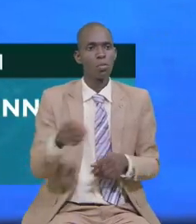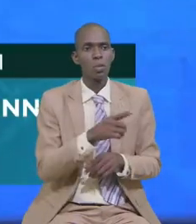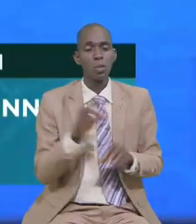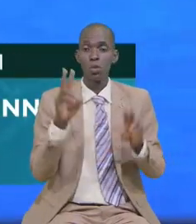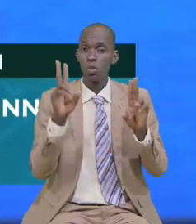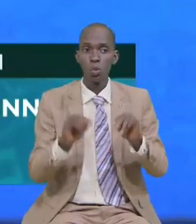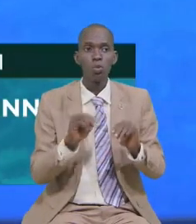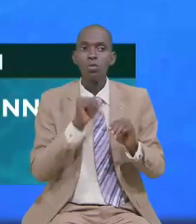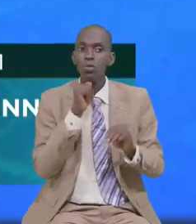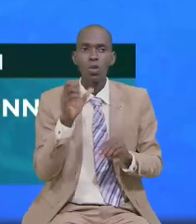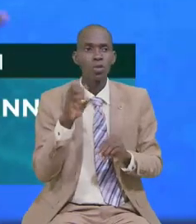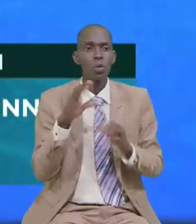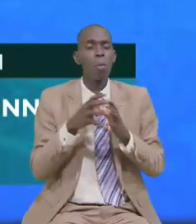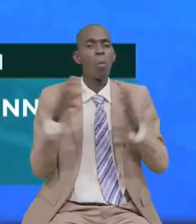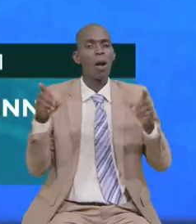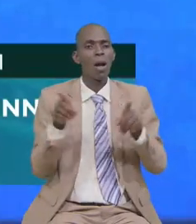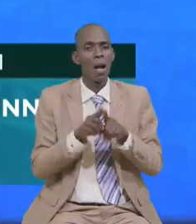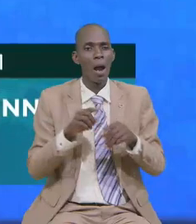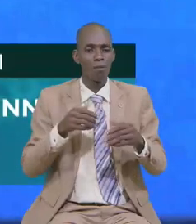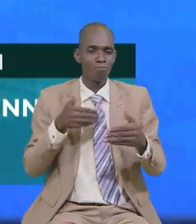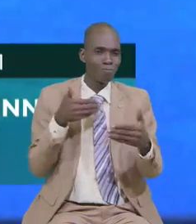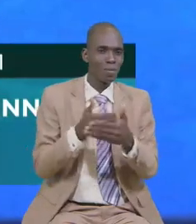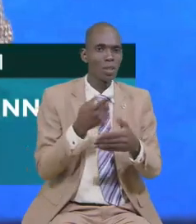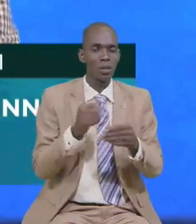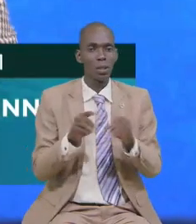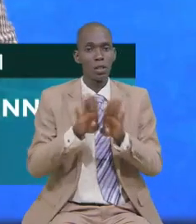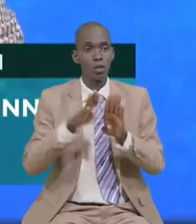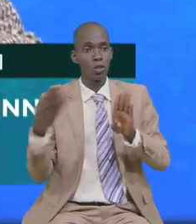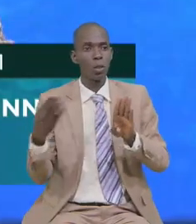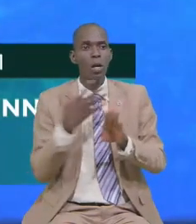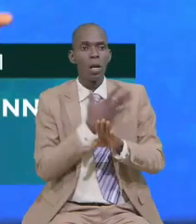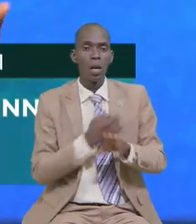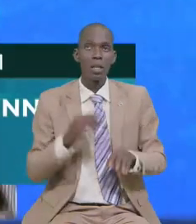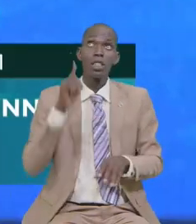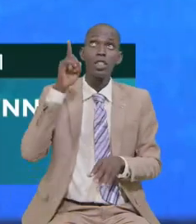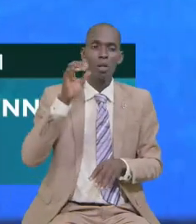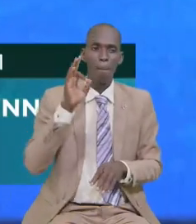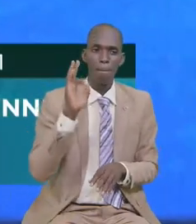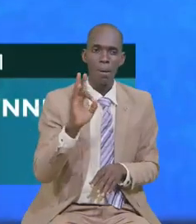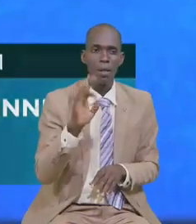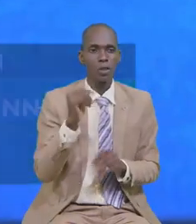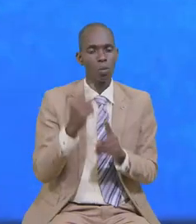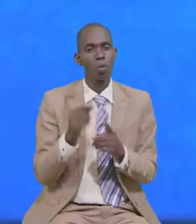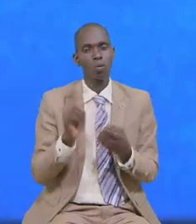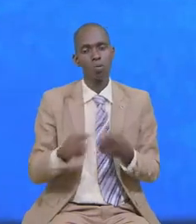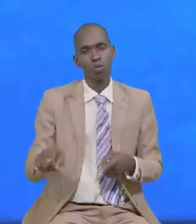much as about the door, and he preached the word unto them.